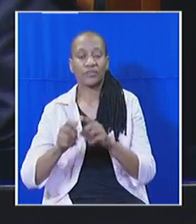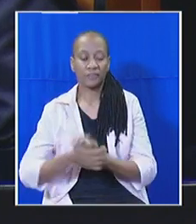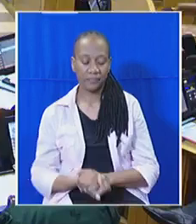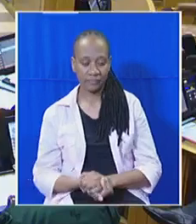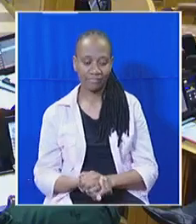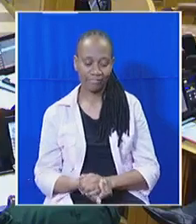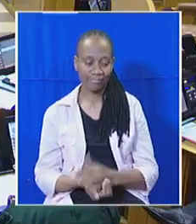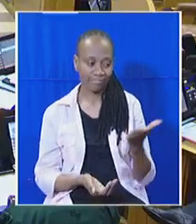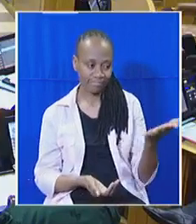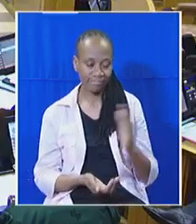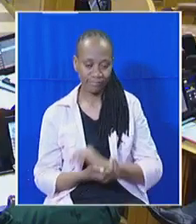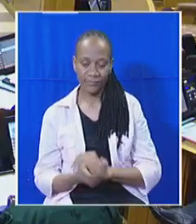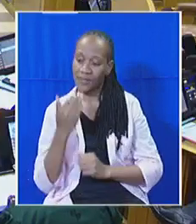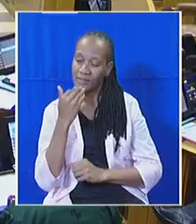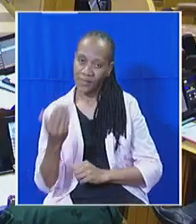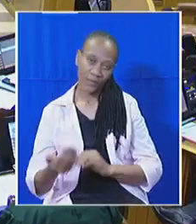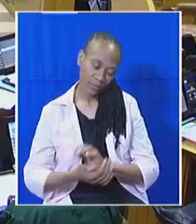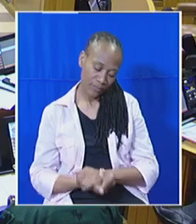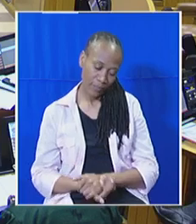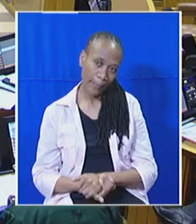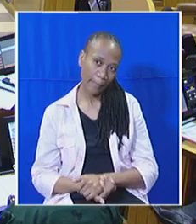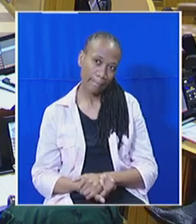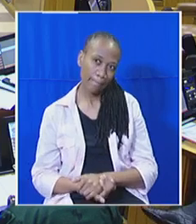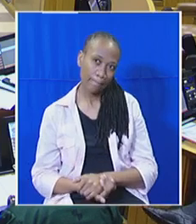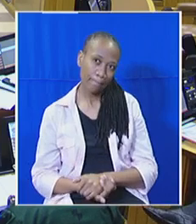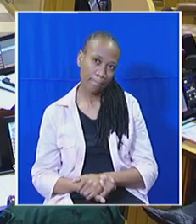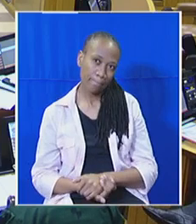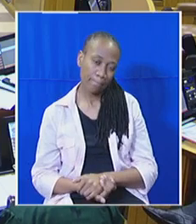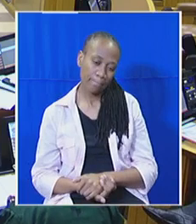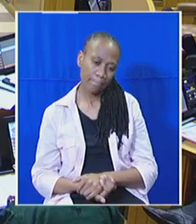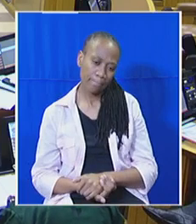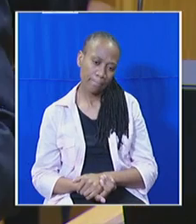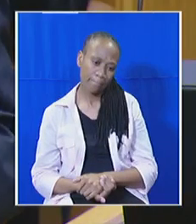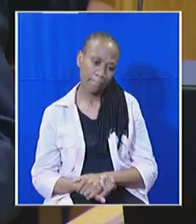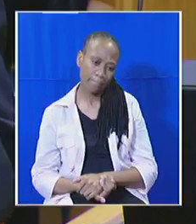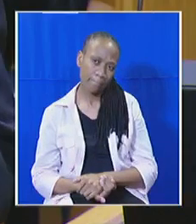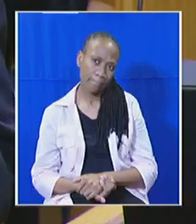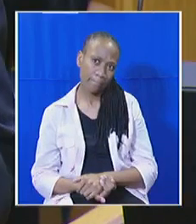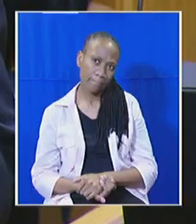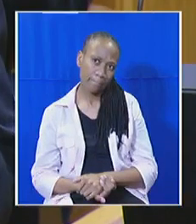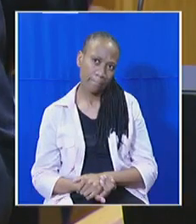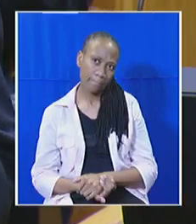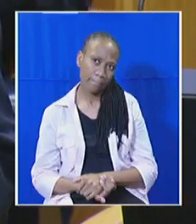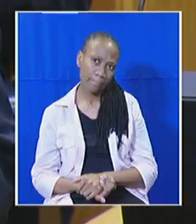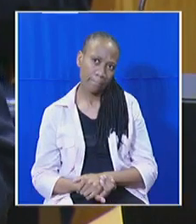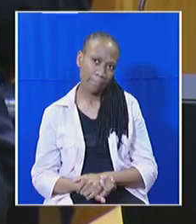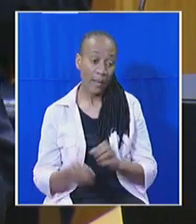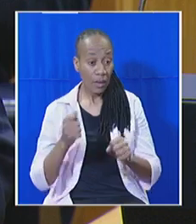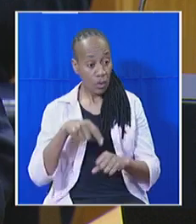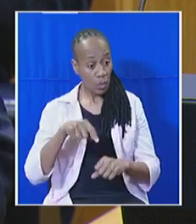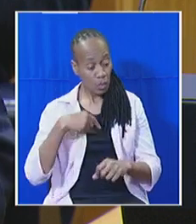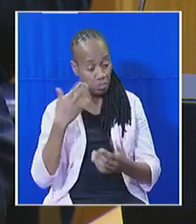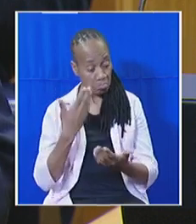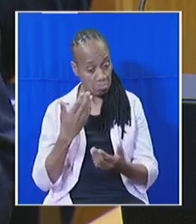Thank you very much, Honorable Deputy Speaker. In order to ensure an appropriately funded higher